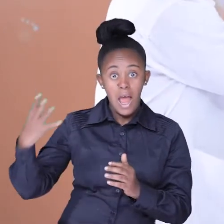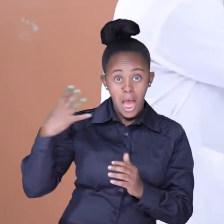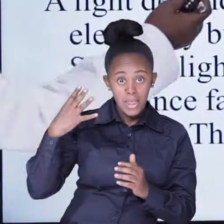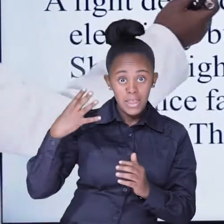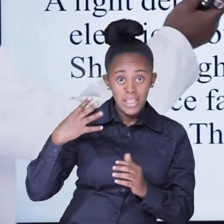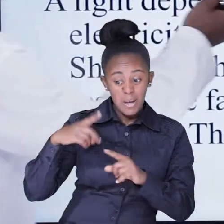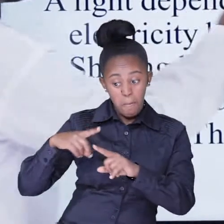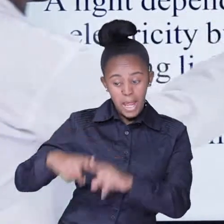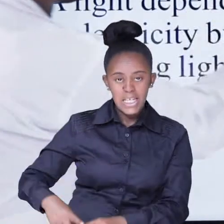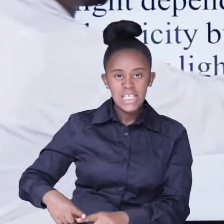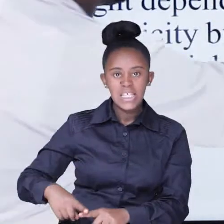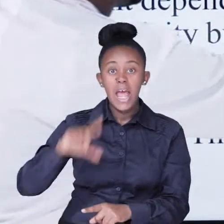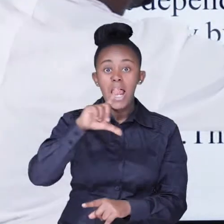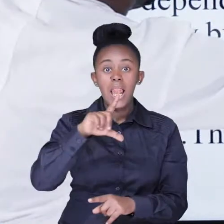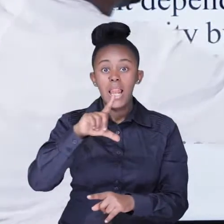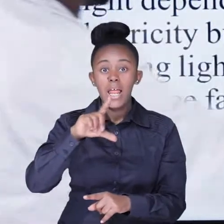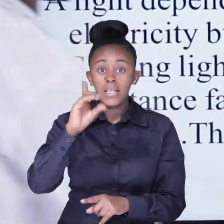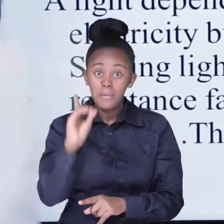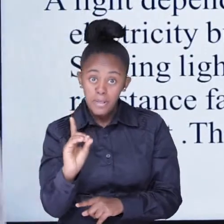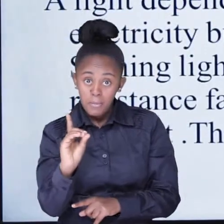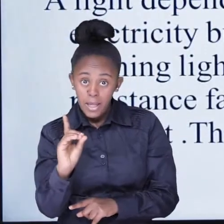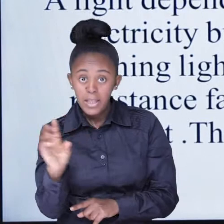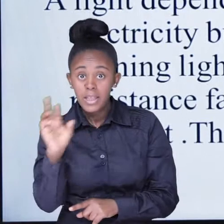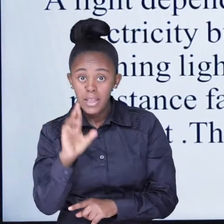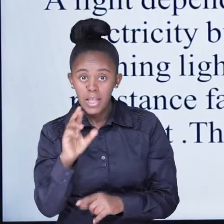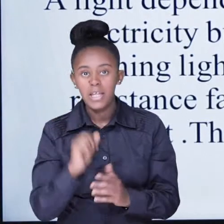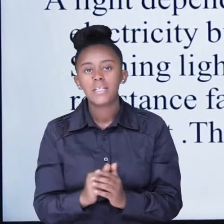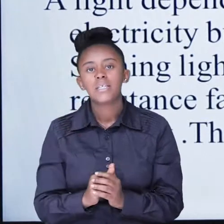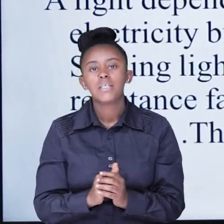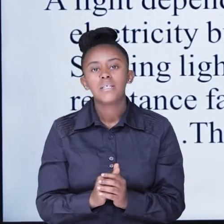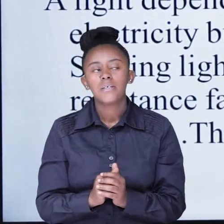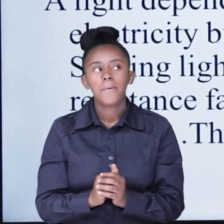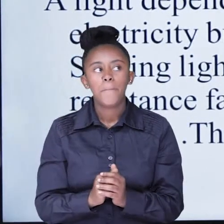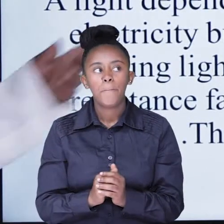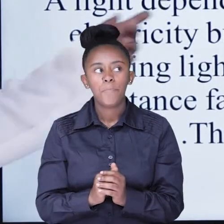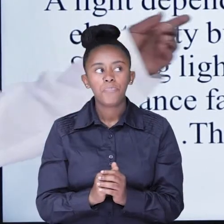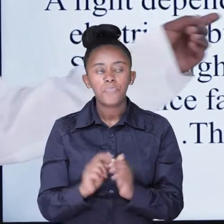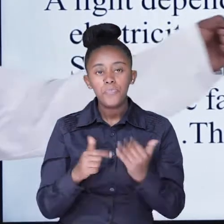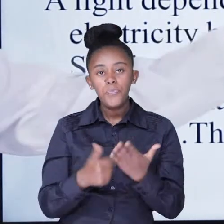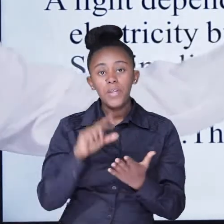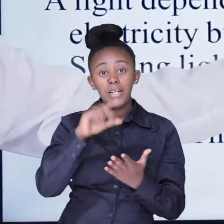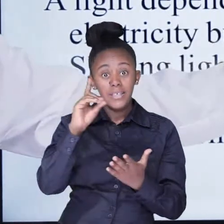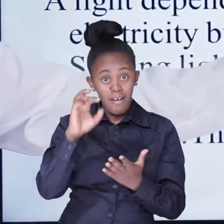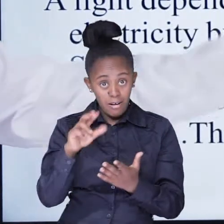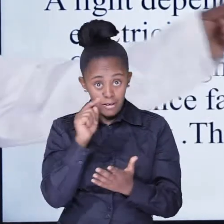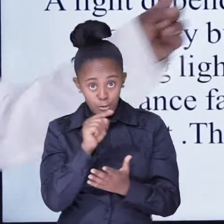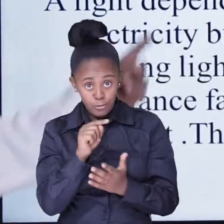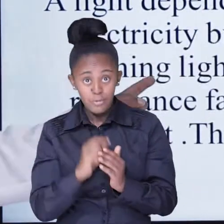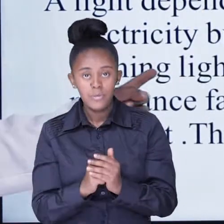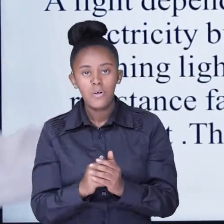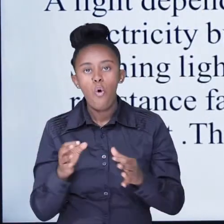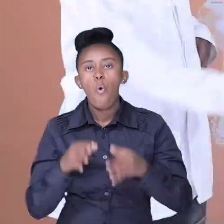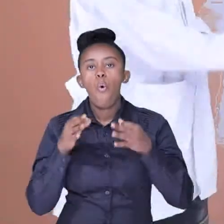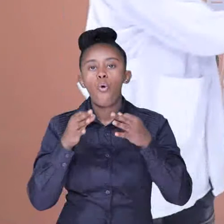resistor. What we call light dependent resistors. A light dependent resistor is